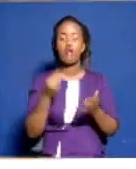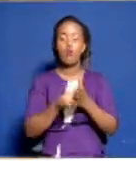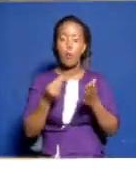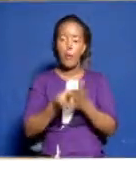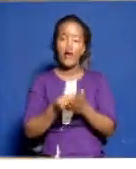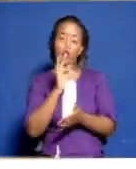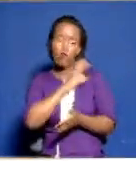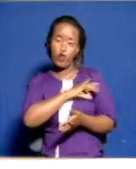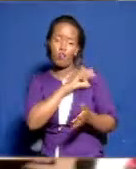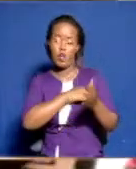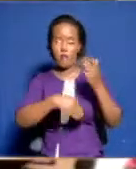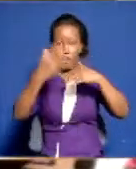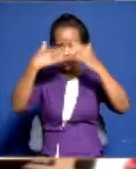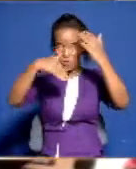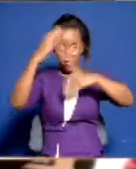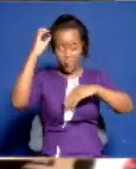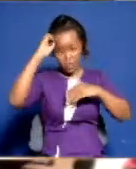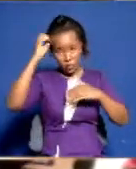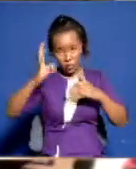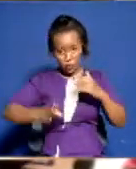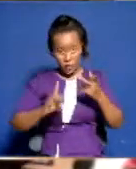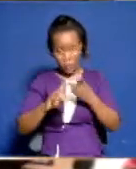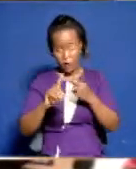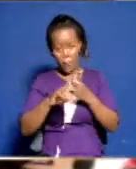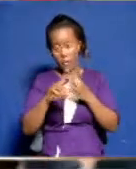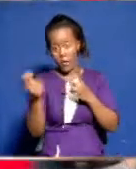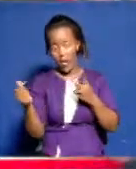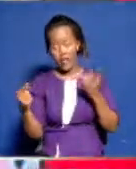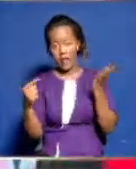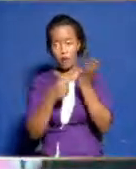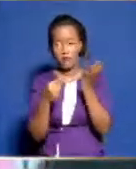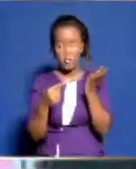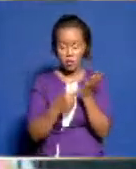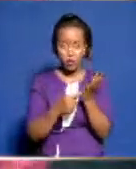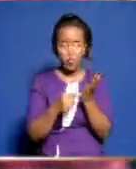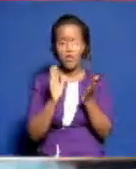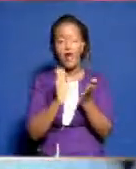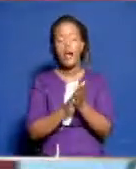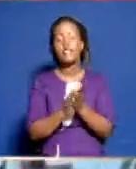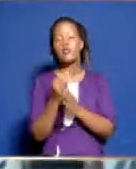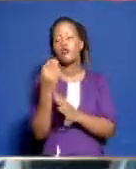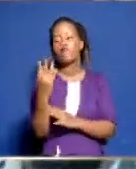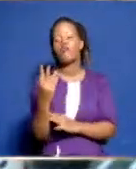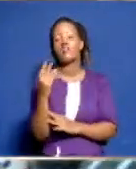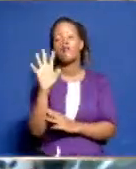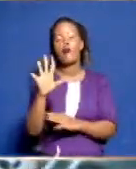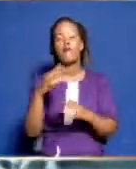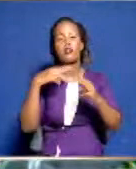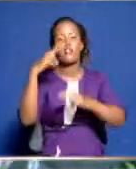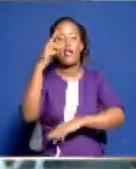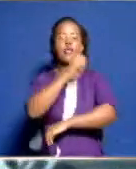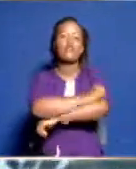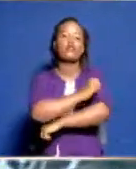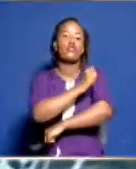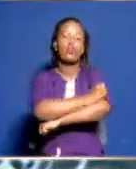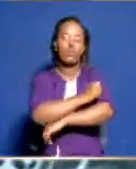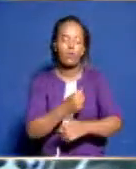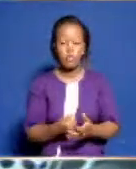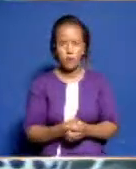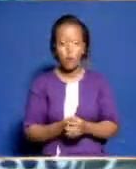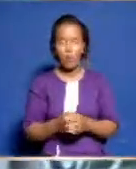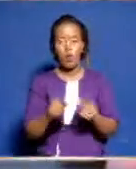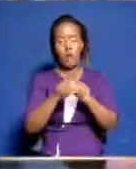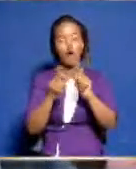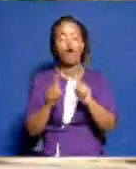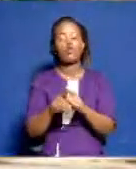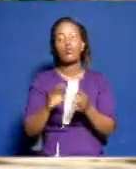universities, 30% in tertiary institutions, and 45% in secondary school. Additionally, allocations